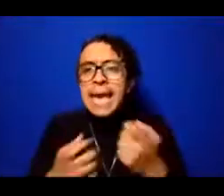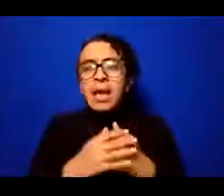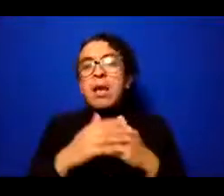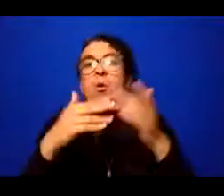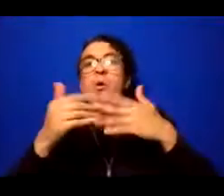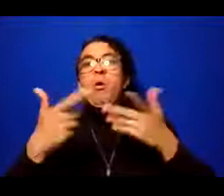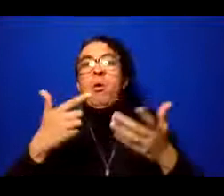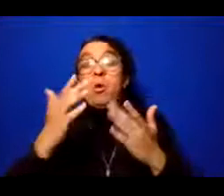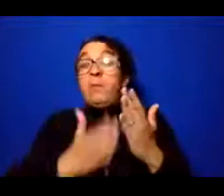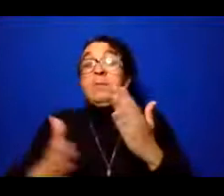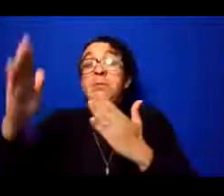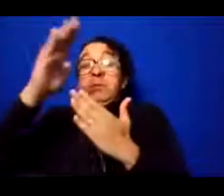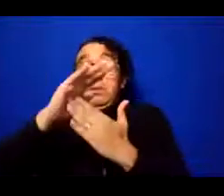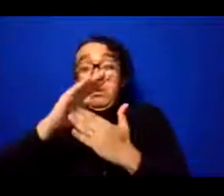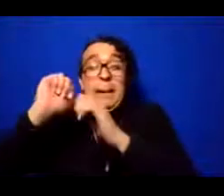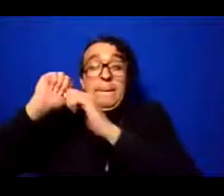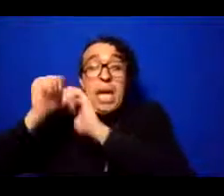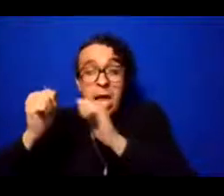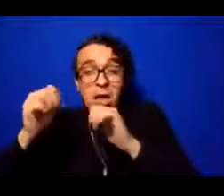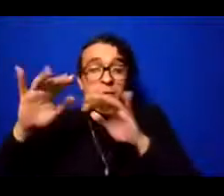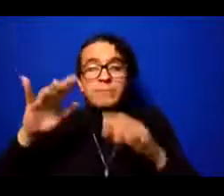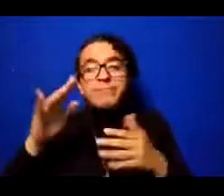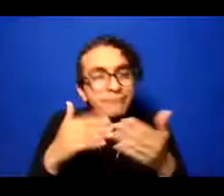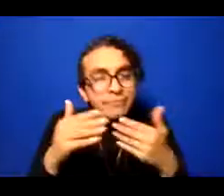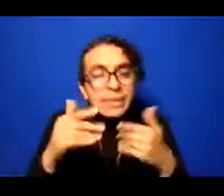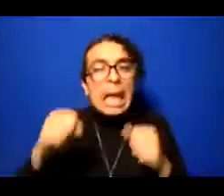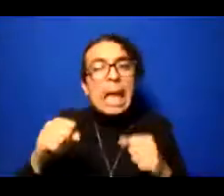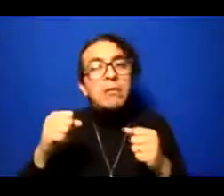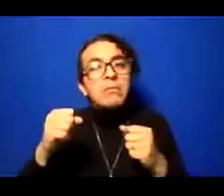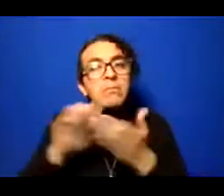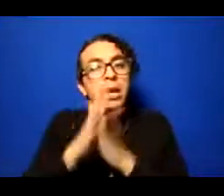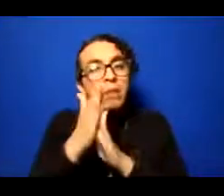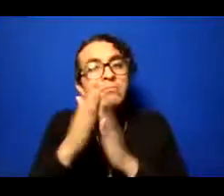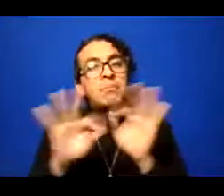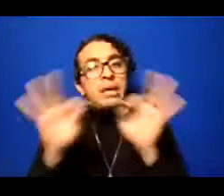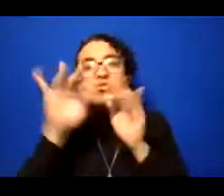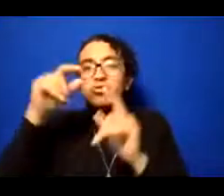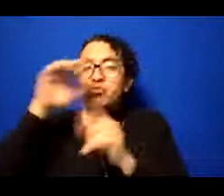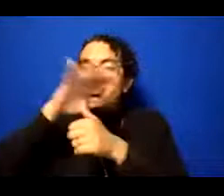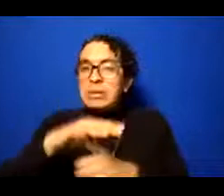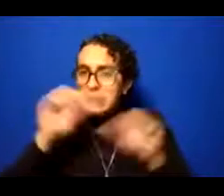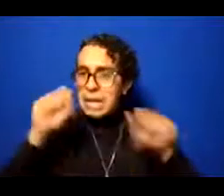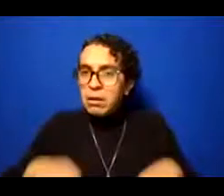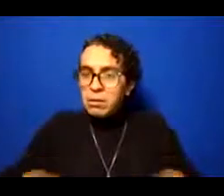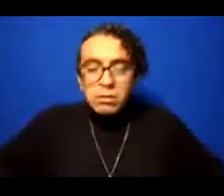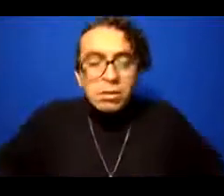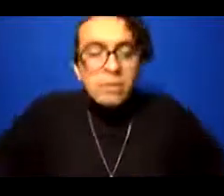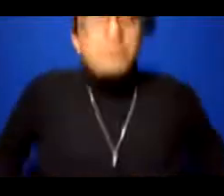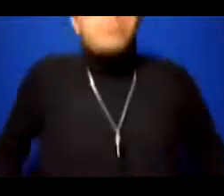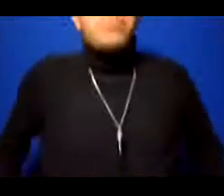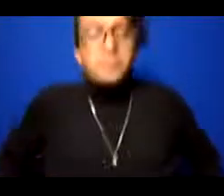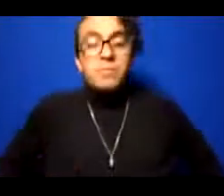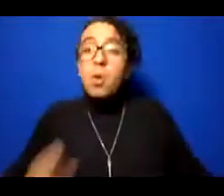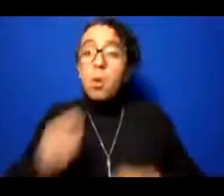ultra competitive types of areas. And that can be a major stress for them. And, working through that and thinking about how